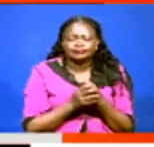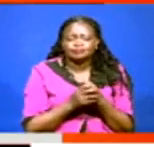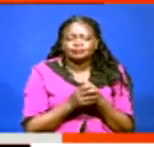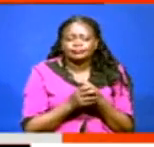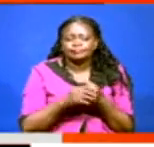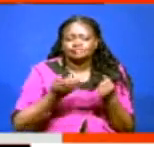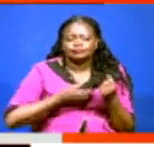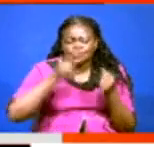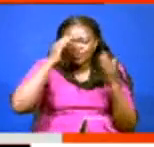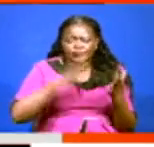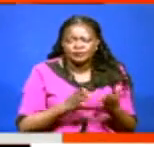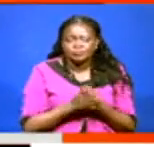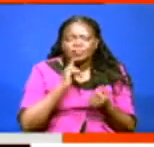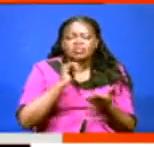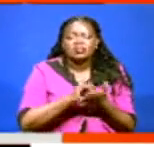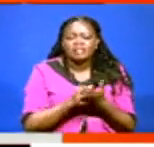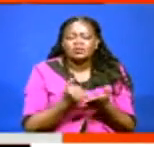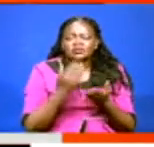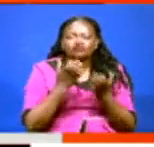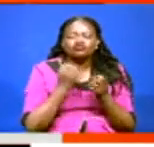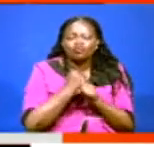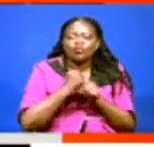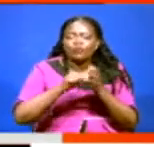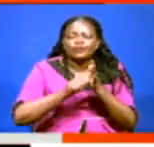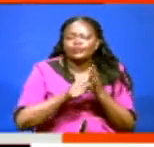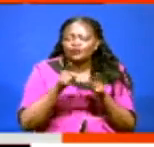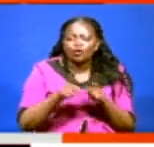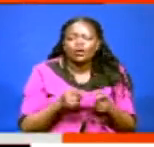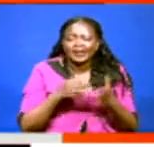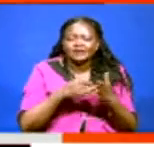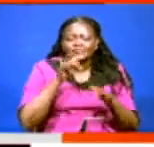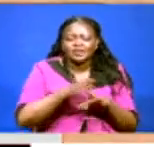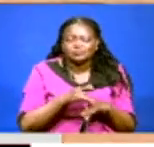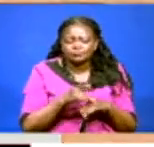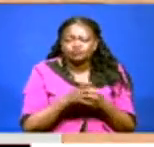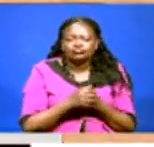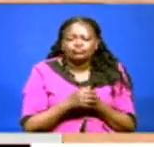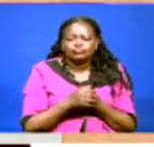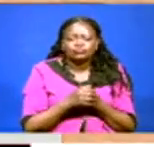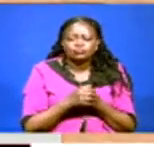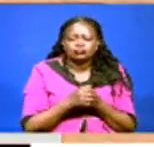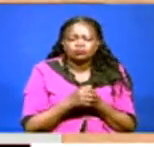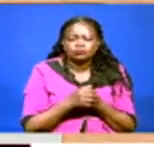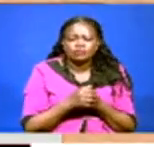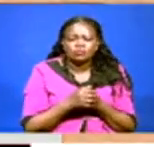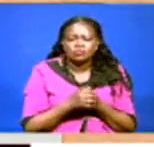of Governors, called for doubling of efforts to mitigate against effects of drought.